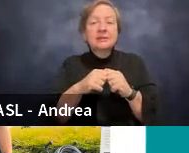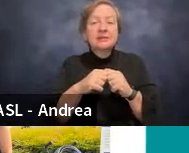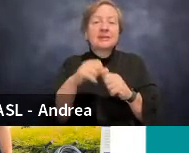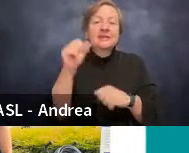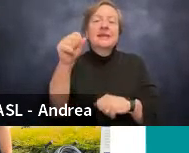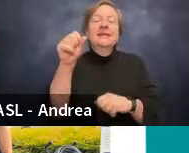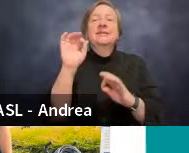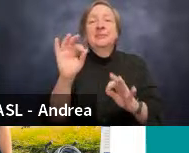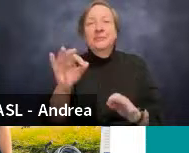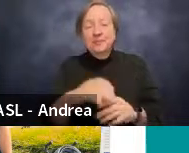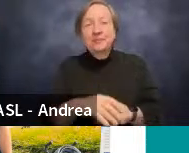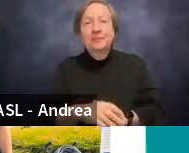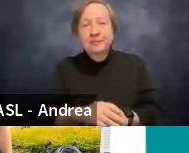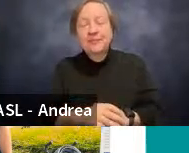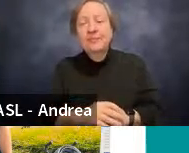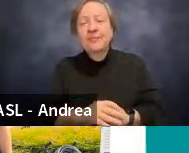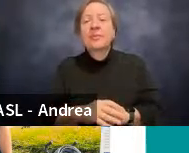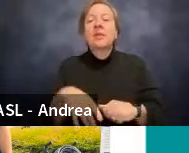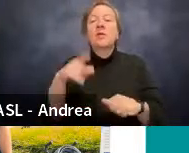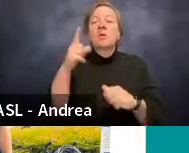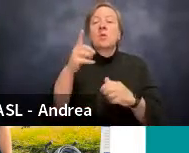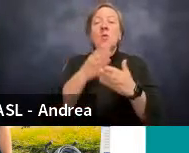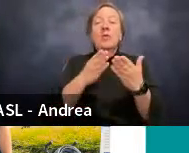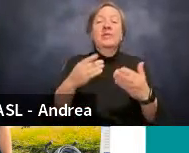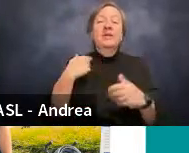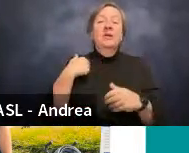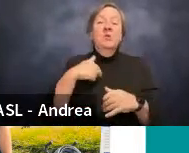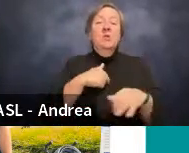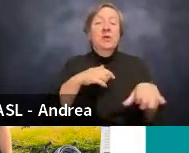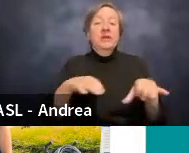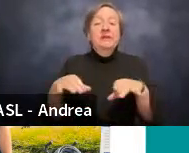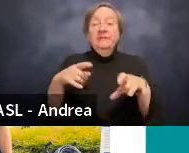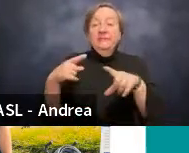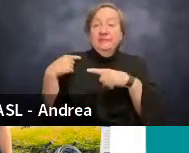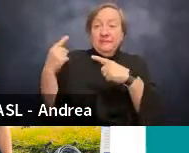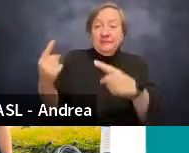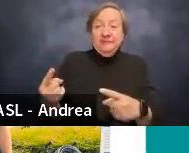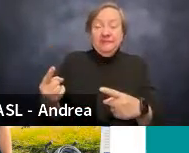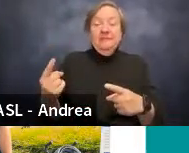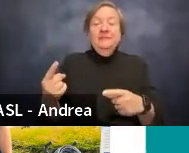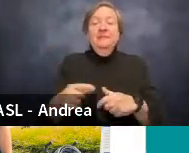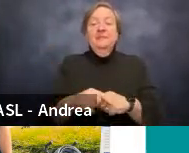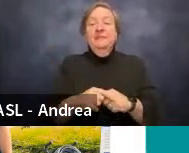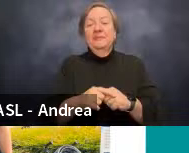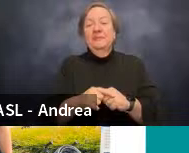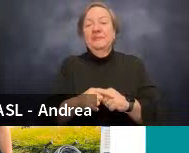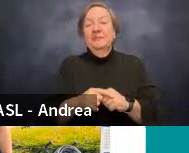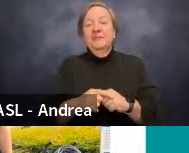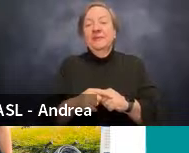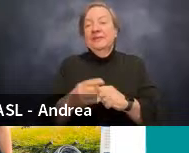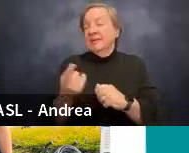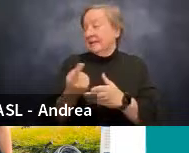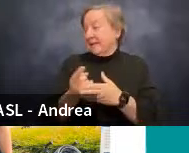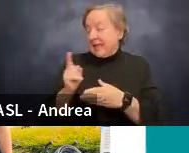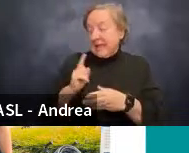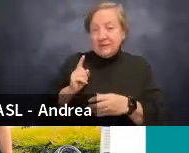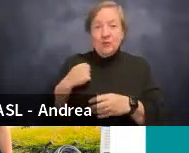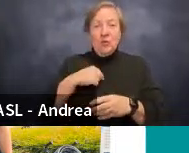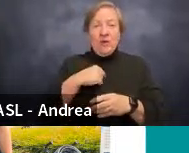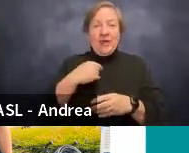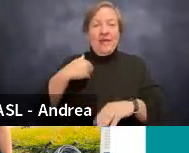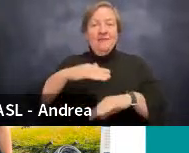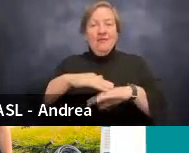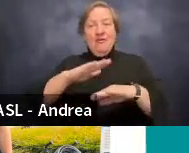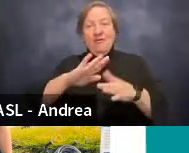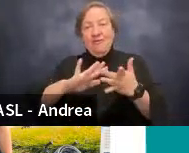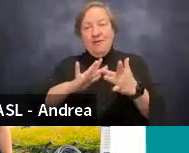Yes. So one of the things that we have been doing, just this past week, we held a virtual